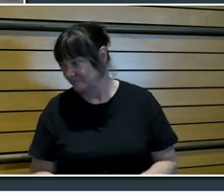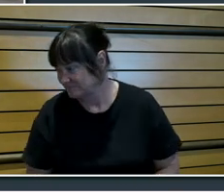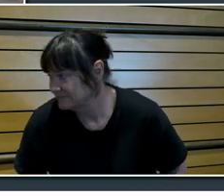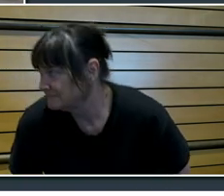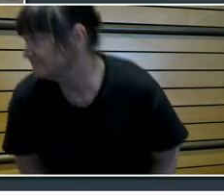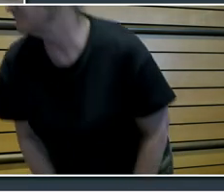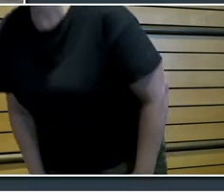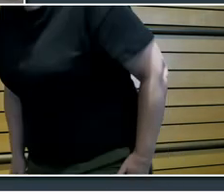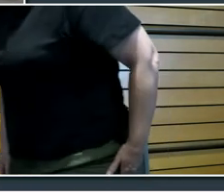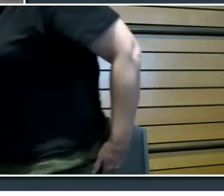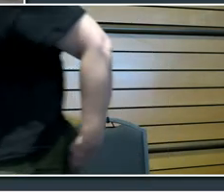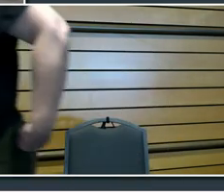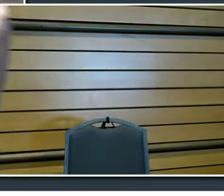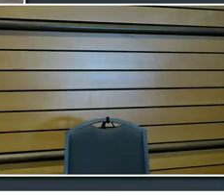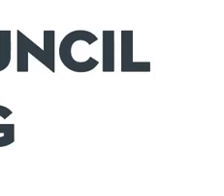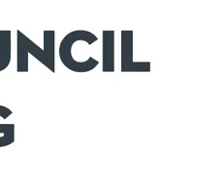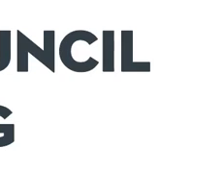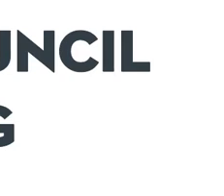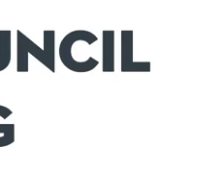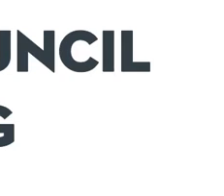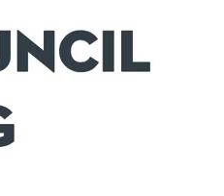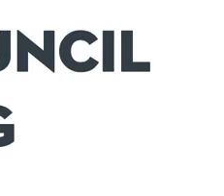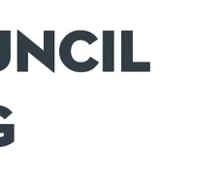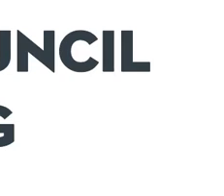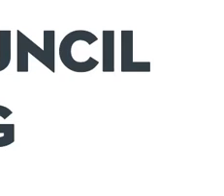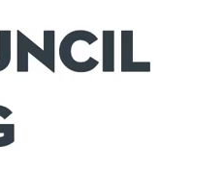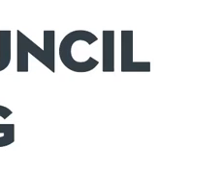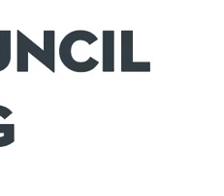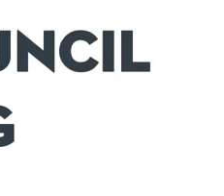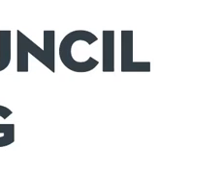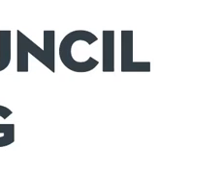Is he gone? I still have him here. She's gone. Sorry, Your Worship. I